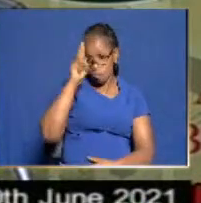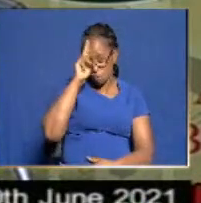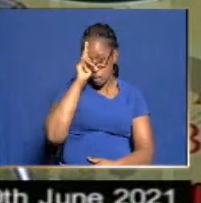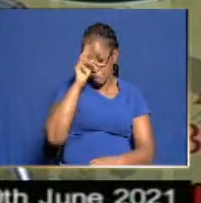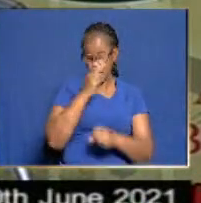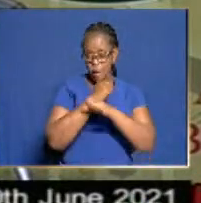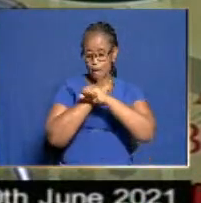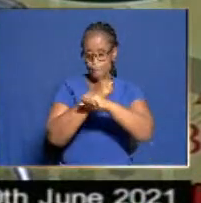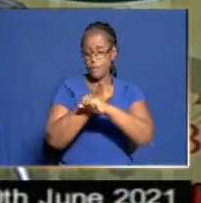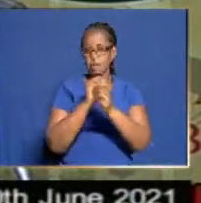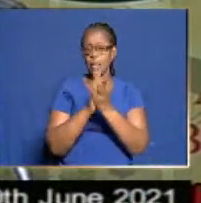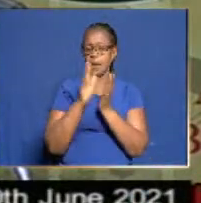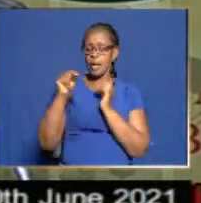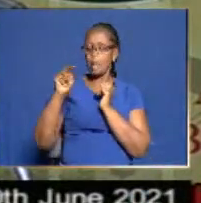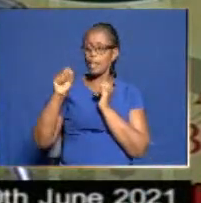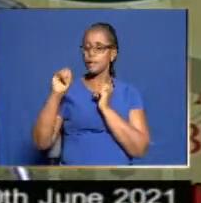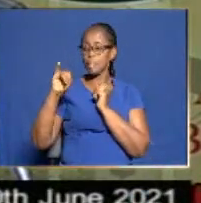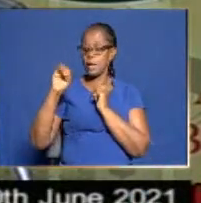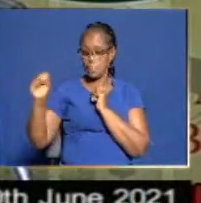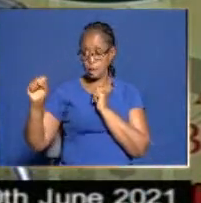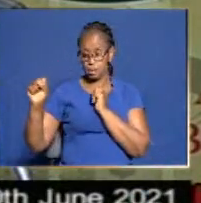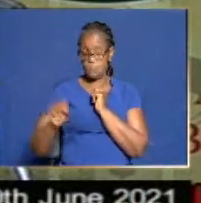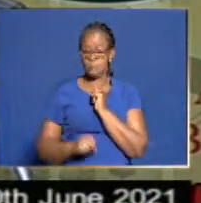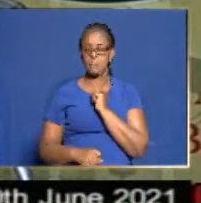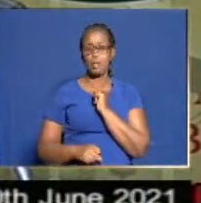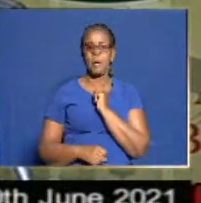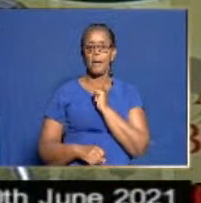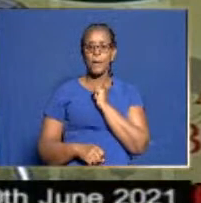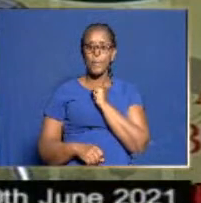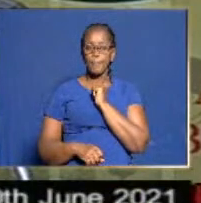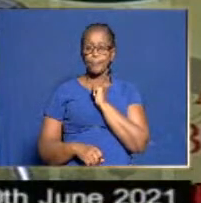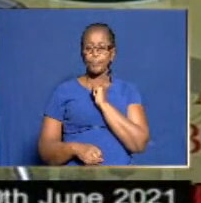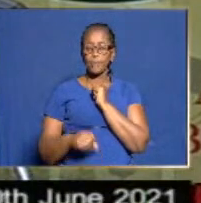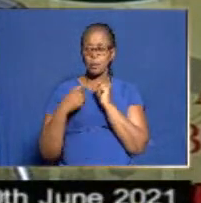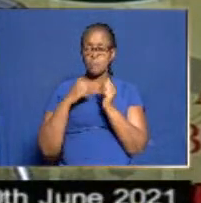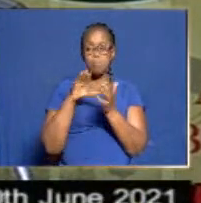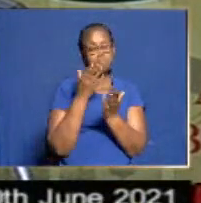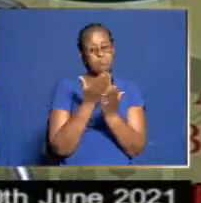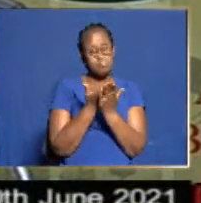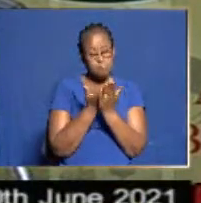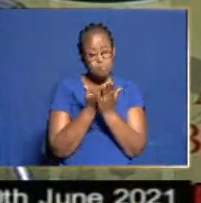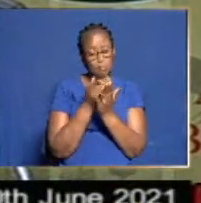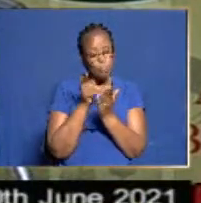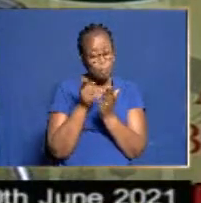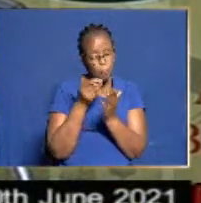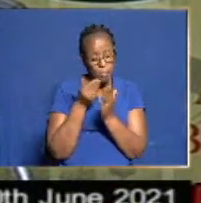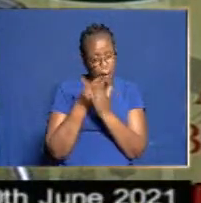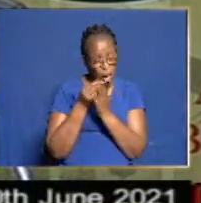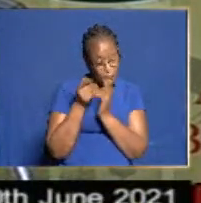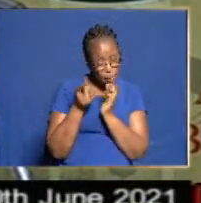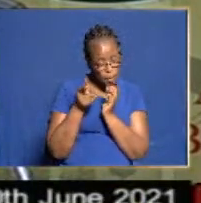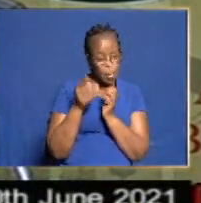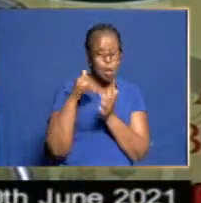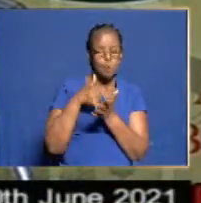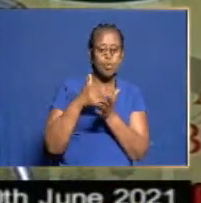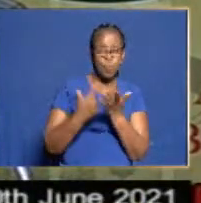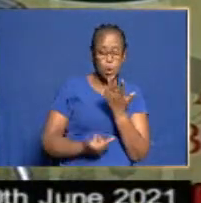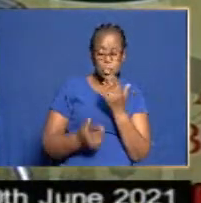the National Intelligence Service. Mr. Speaker, the proposed allocations include